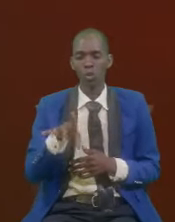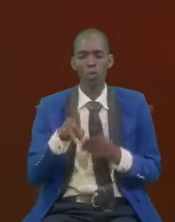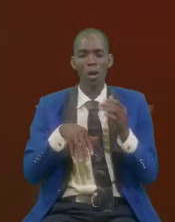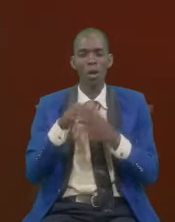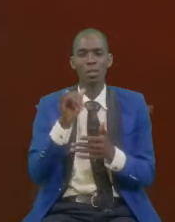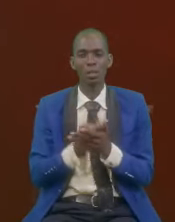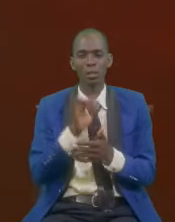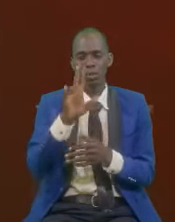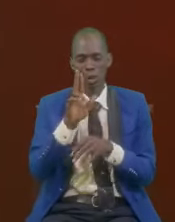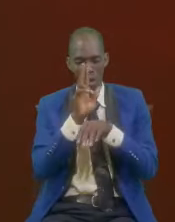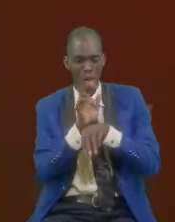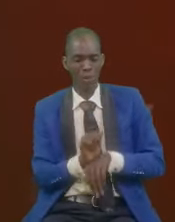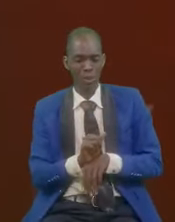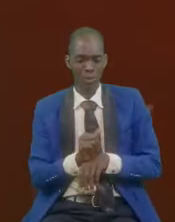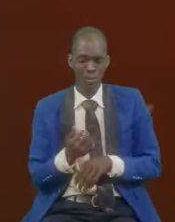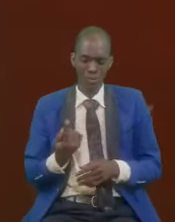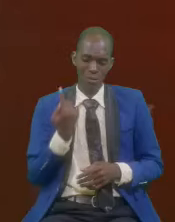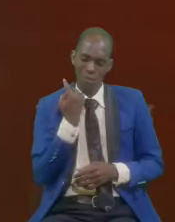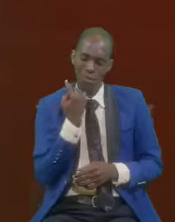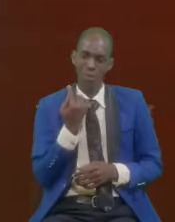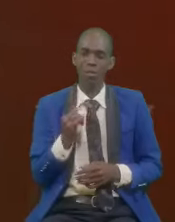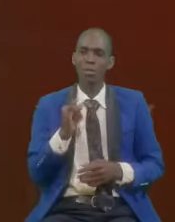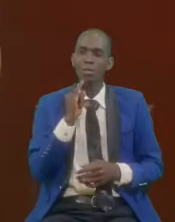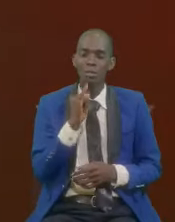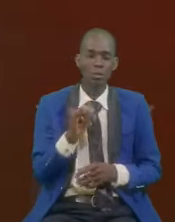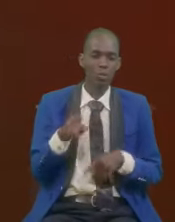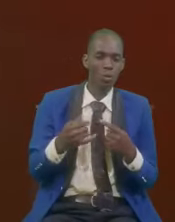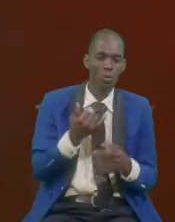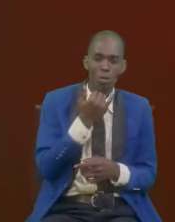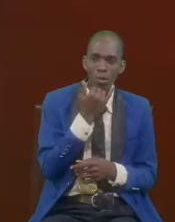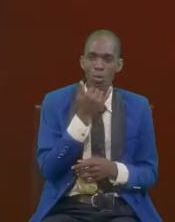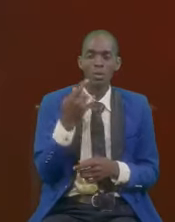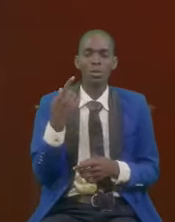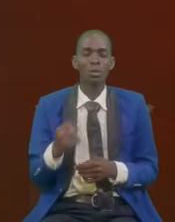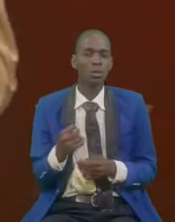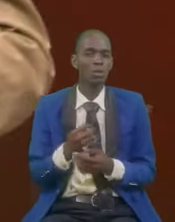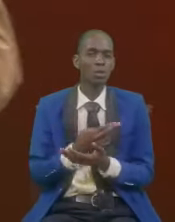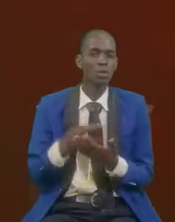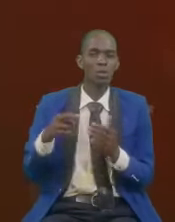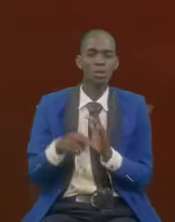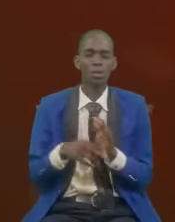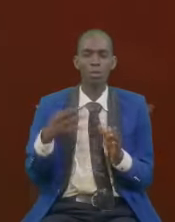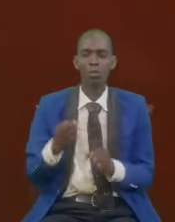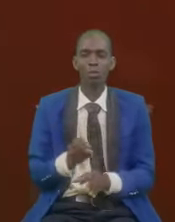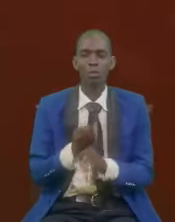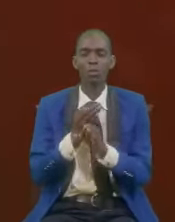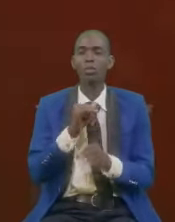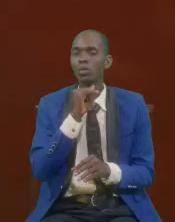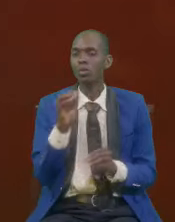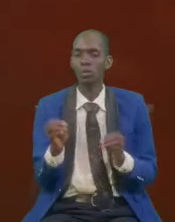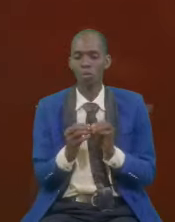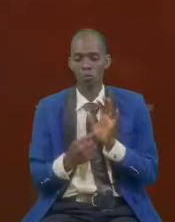going back. The righteousness of faith, the righteousness of the faithful, is no more reflected